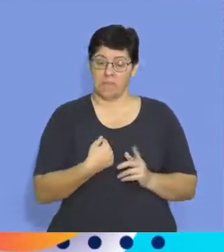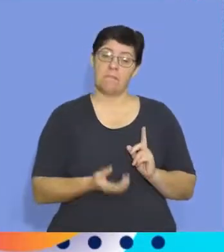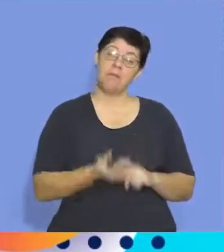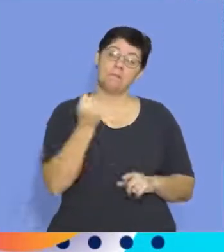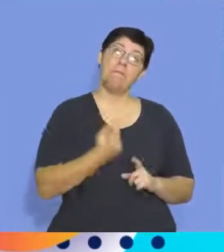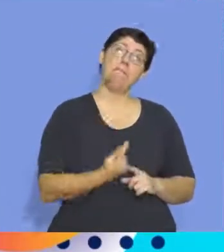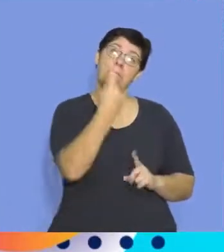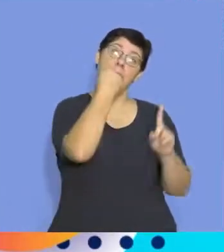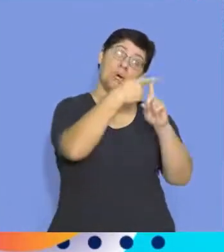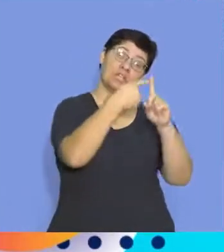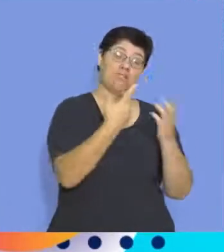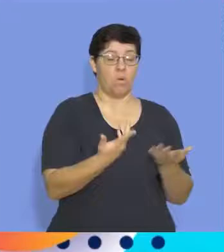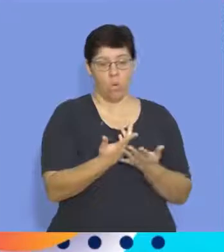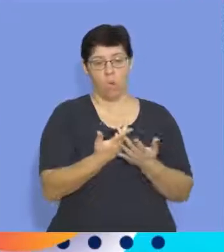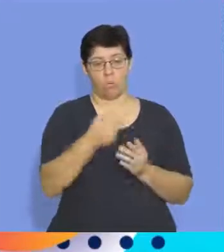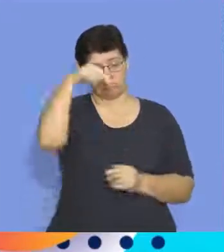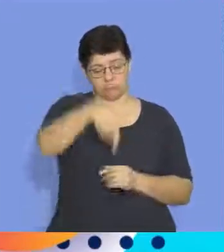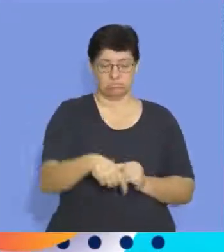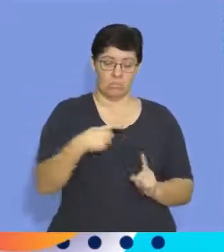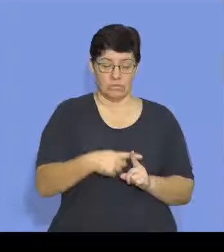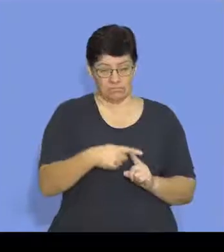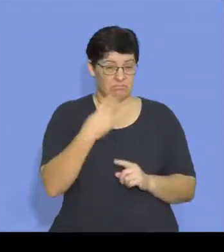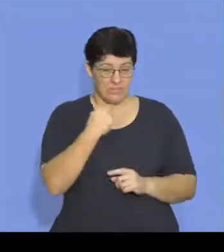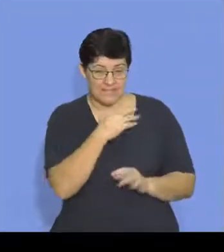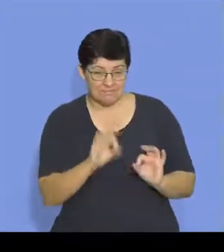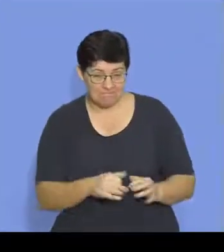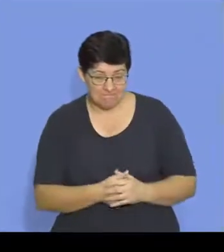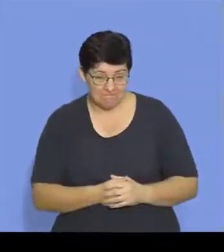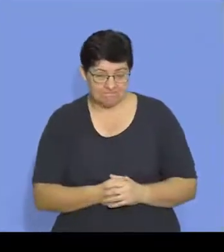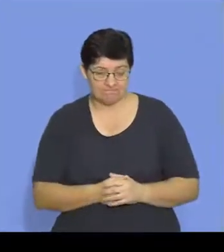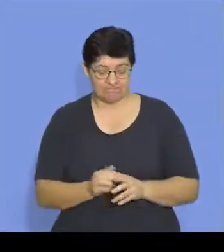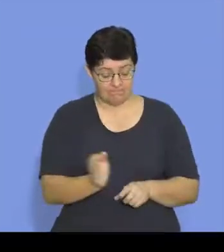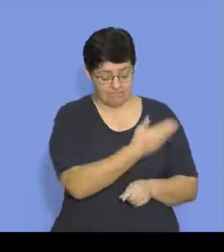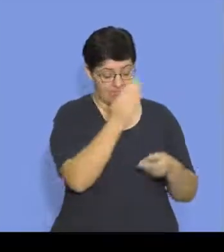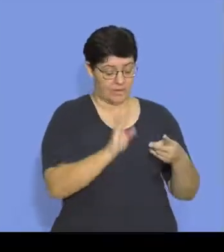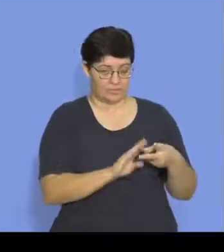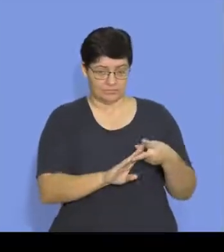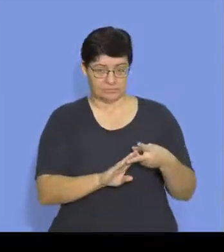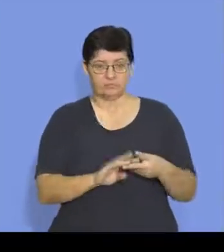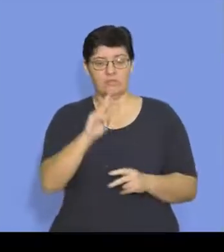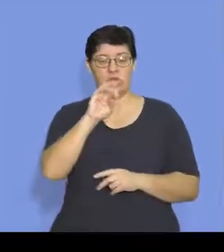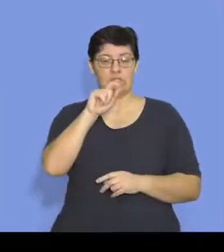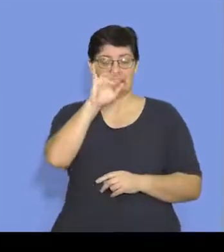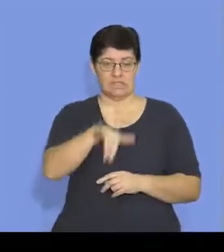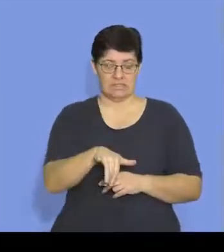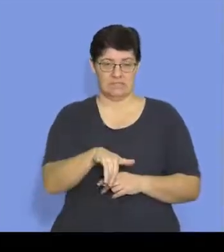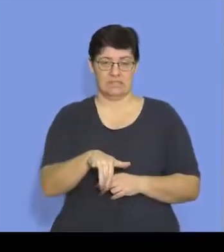positive. It's quite nice, okay? Then we get our velocity versus time